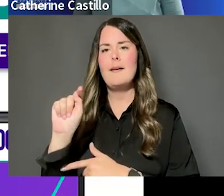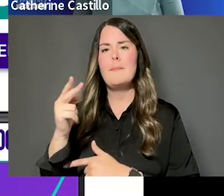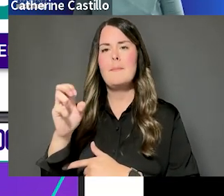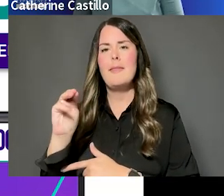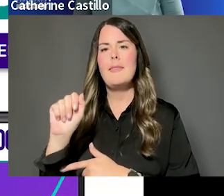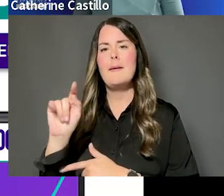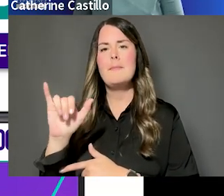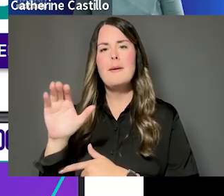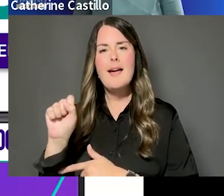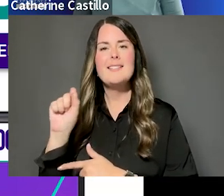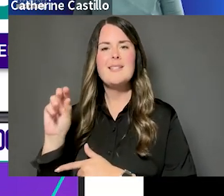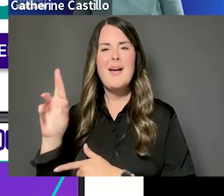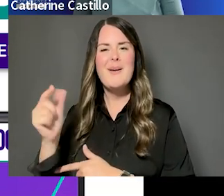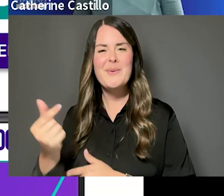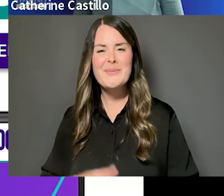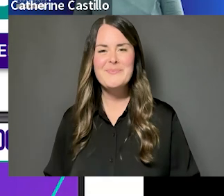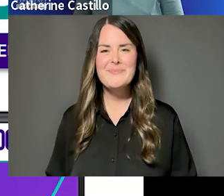illustrativemathematics.org.